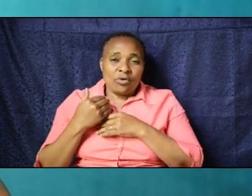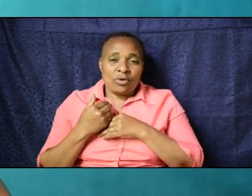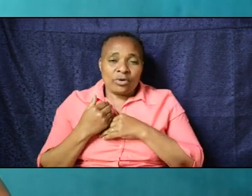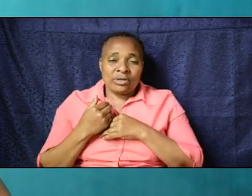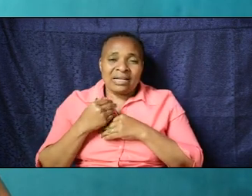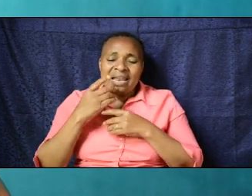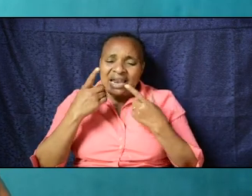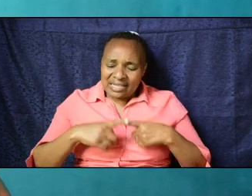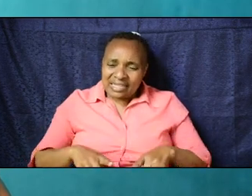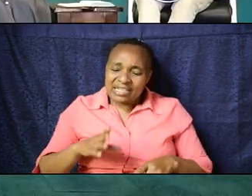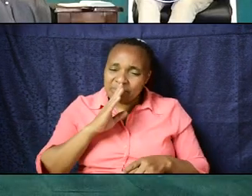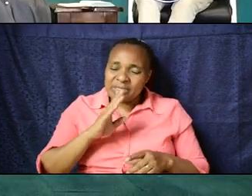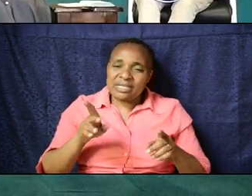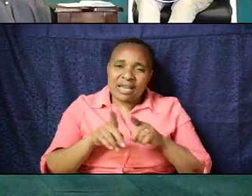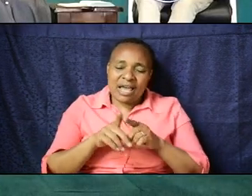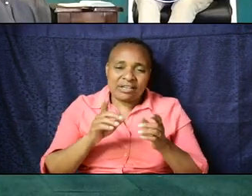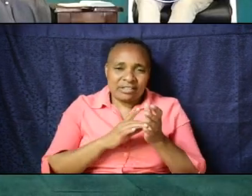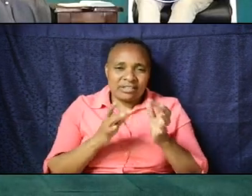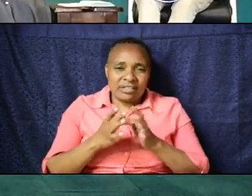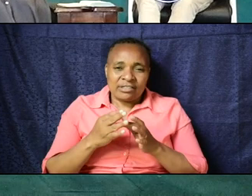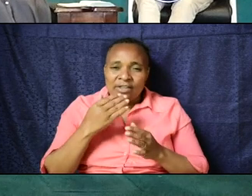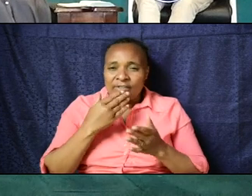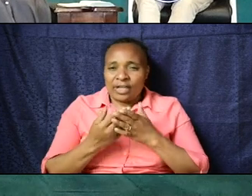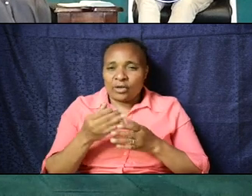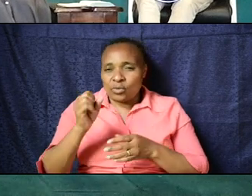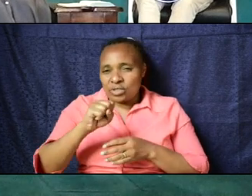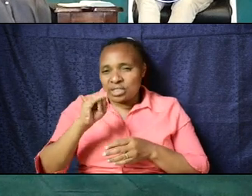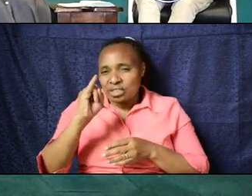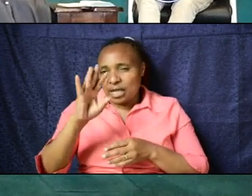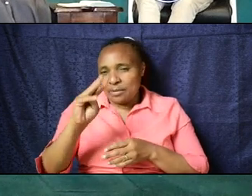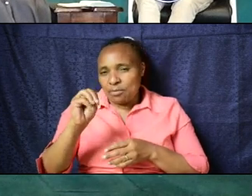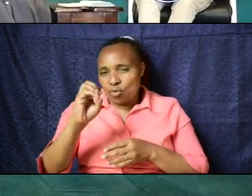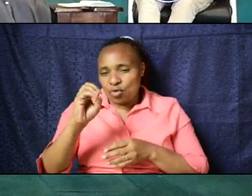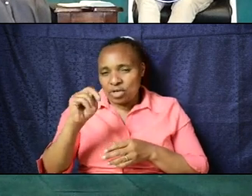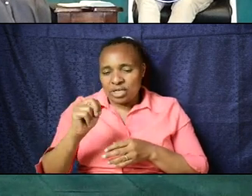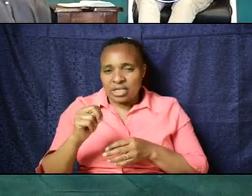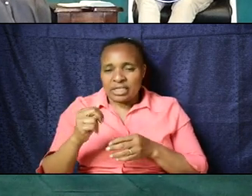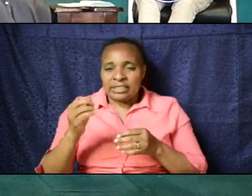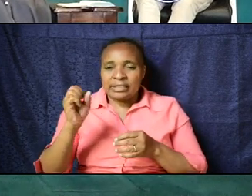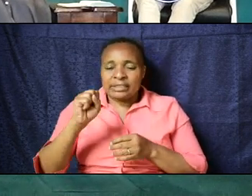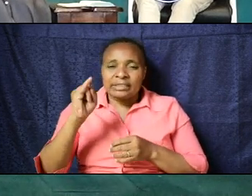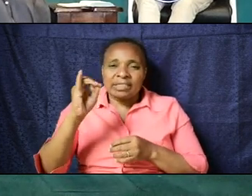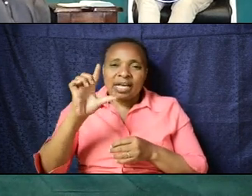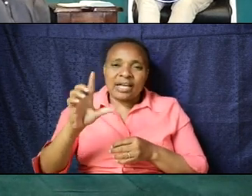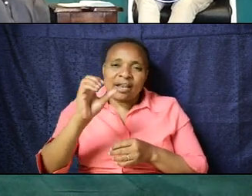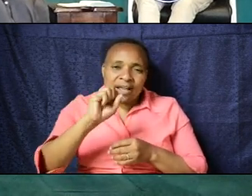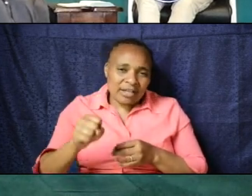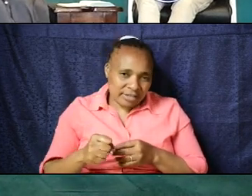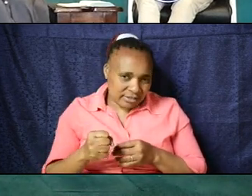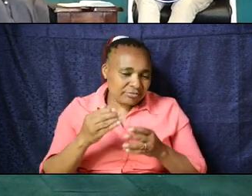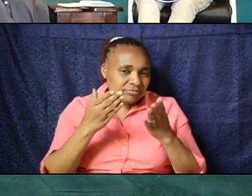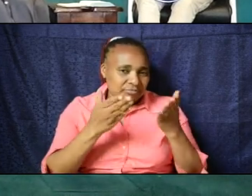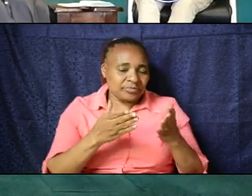like Jesus. Amen. Thank you, Salomon. Yes, we can get a word from Silas. Which verse speaks